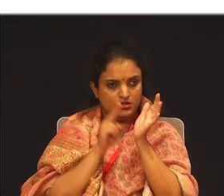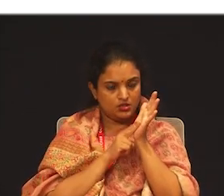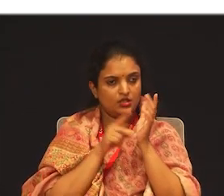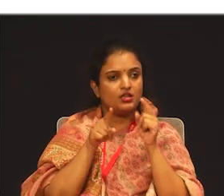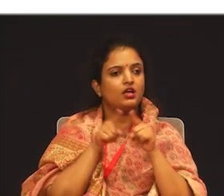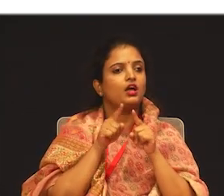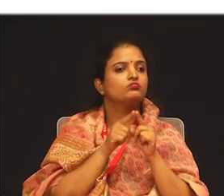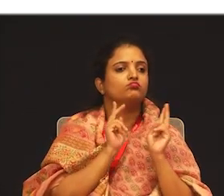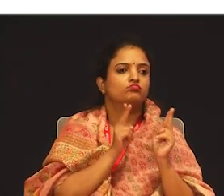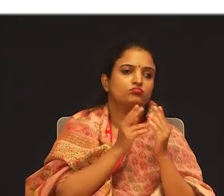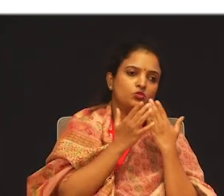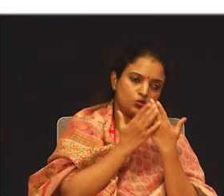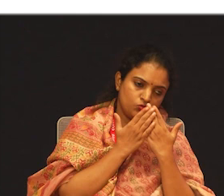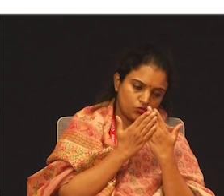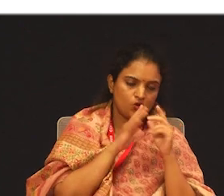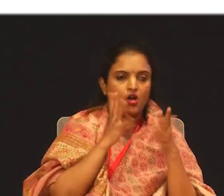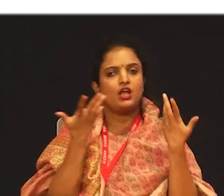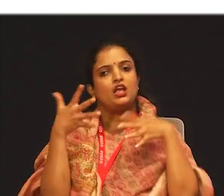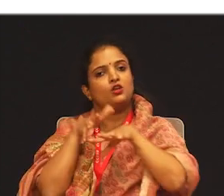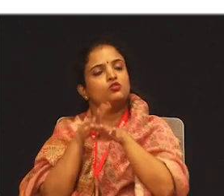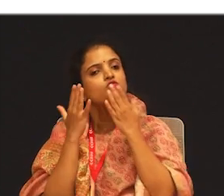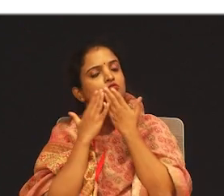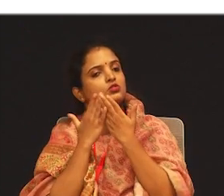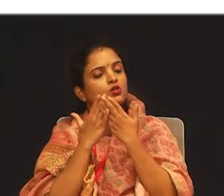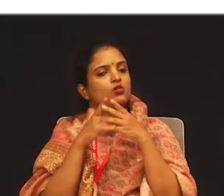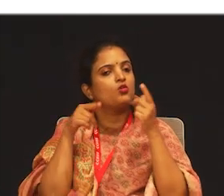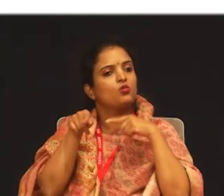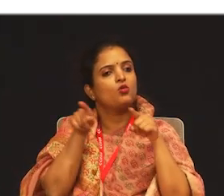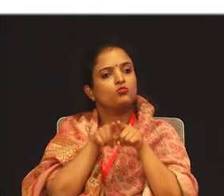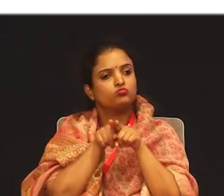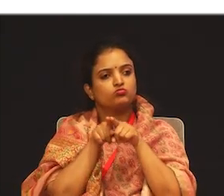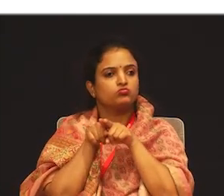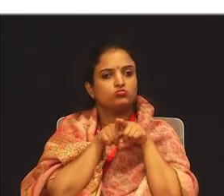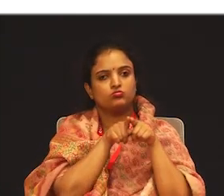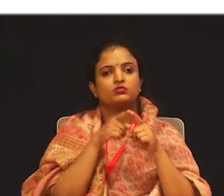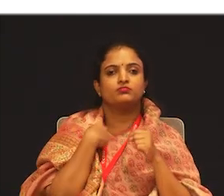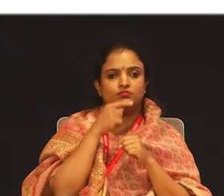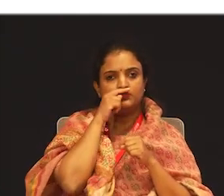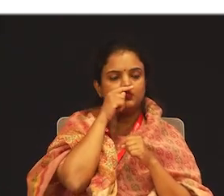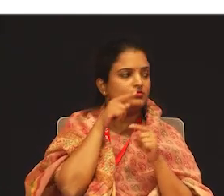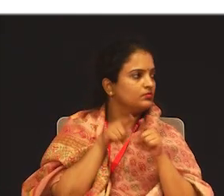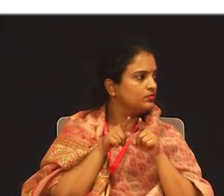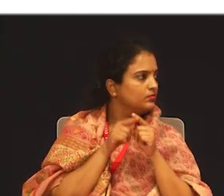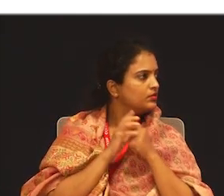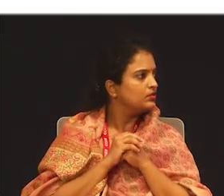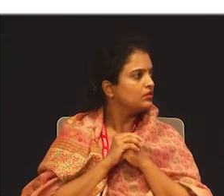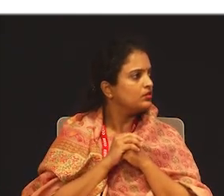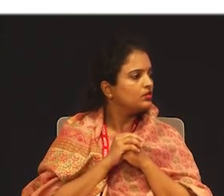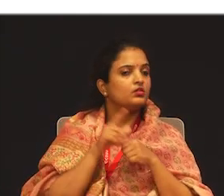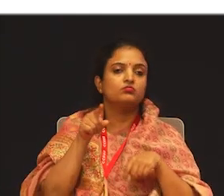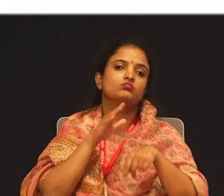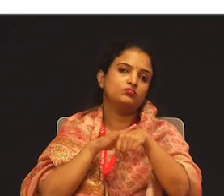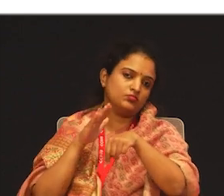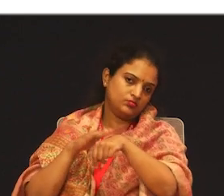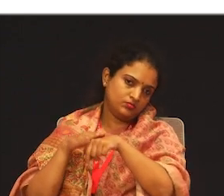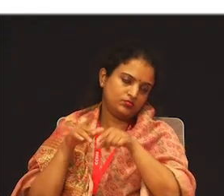teachers, we called the state inclusive education coordinators, and my in-house team was so proud of the first draft. But the experts, they